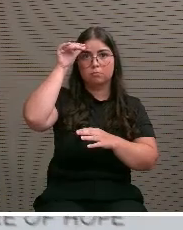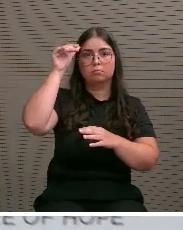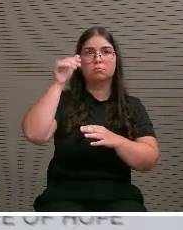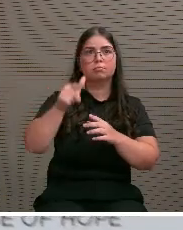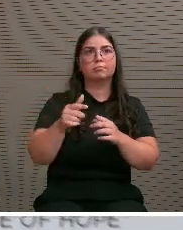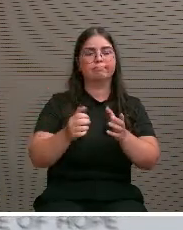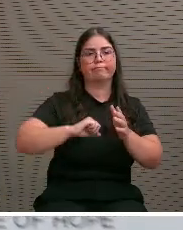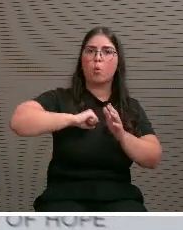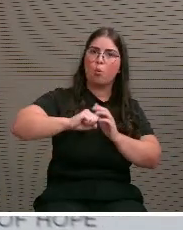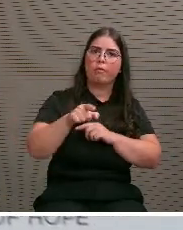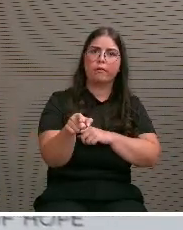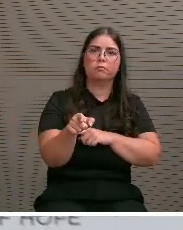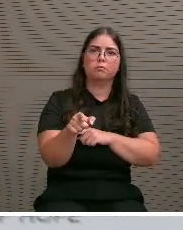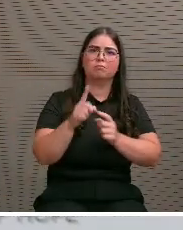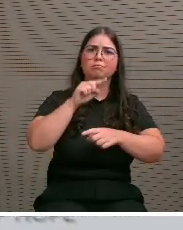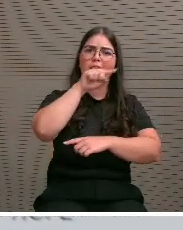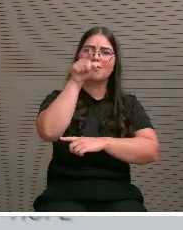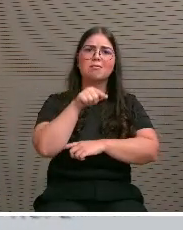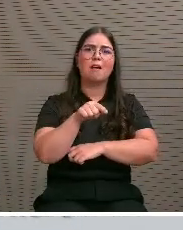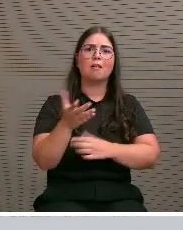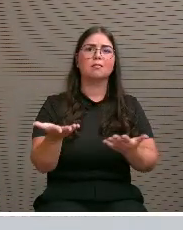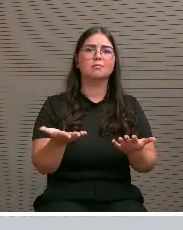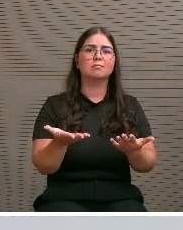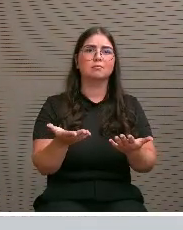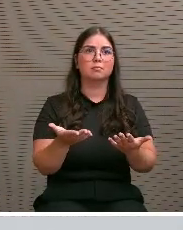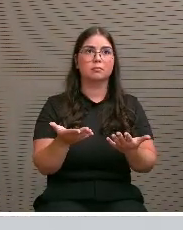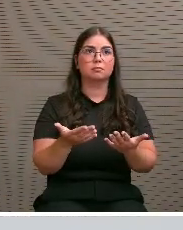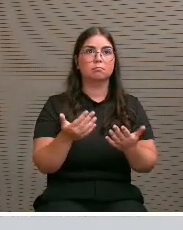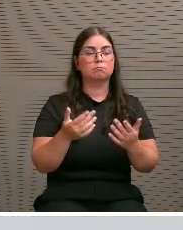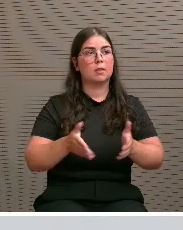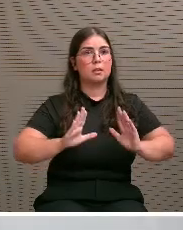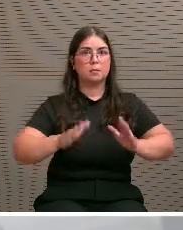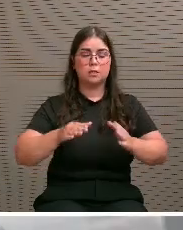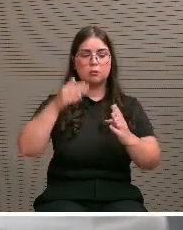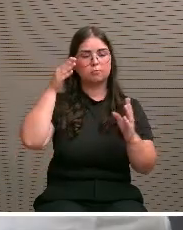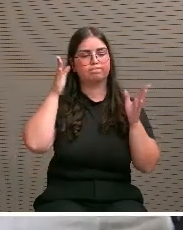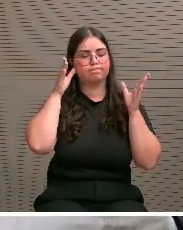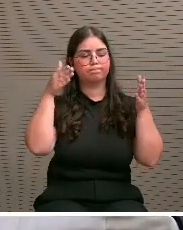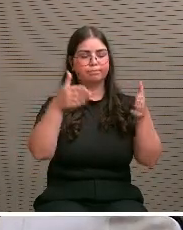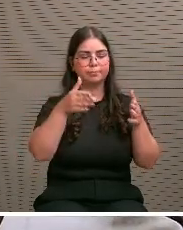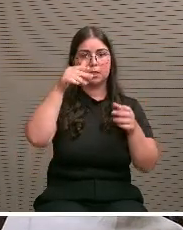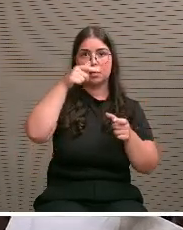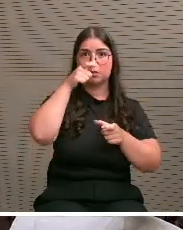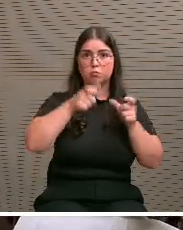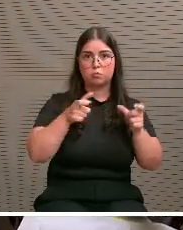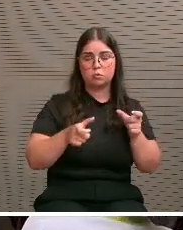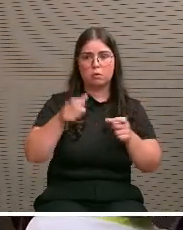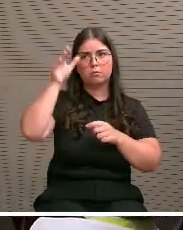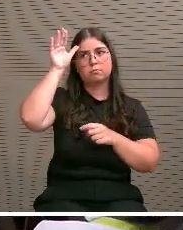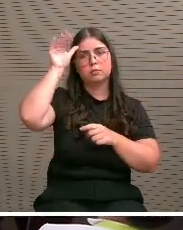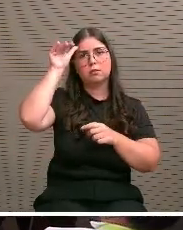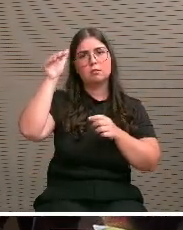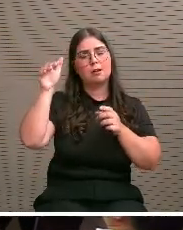of politics, it's perhaps better that we concentrate on people and not on animals. You know, when you look at